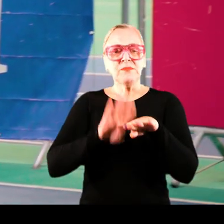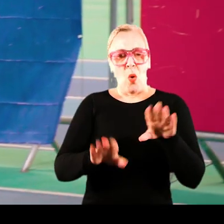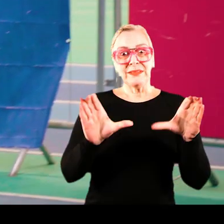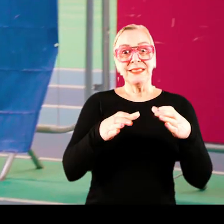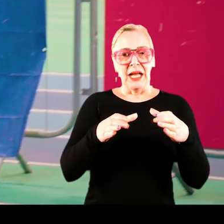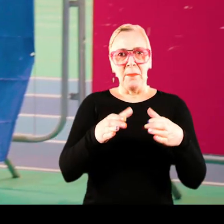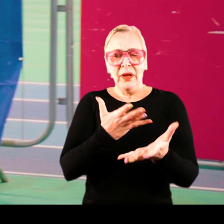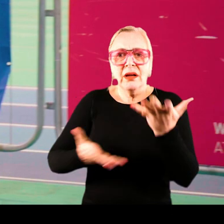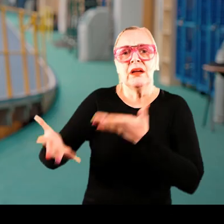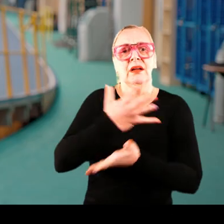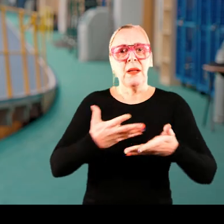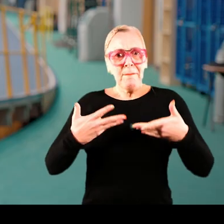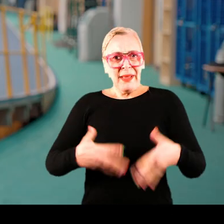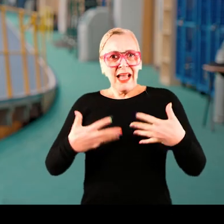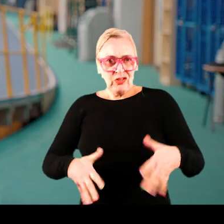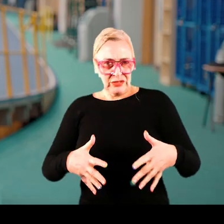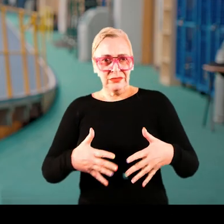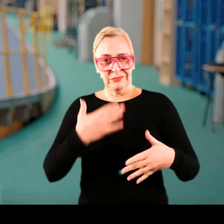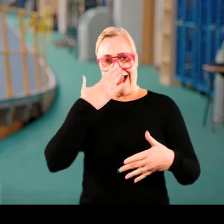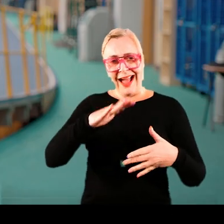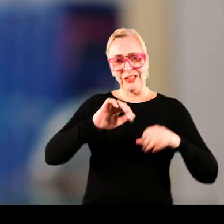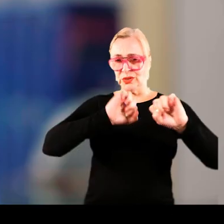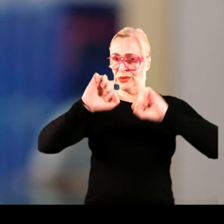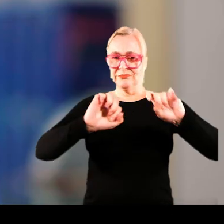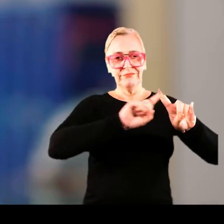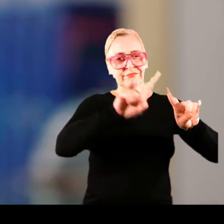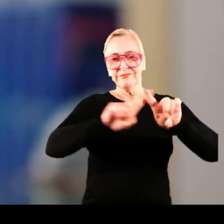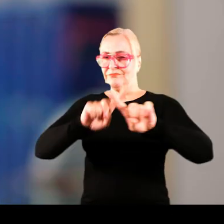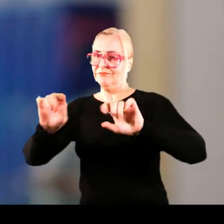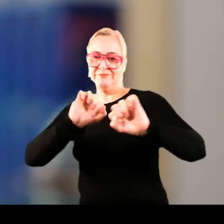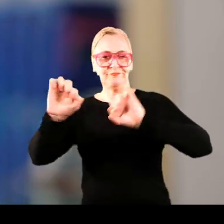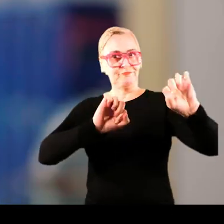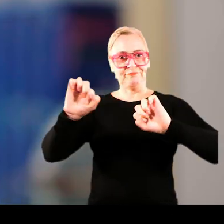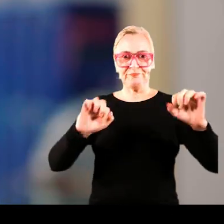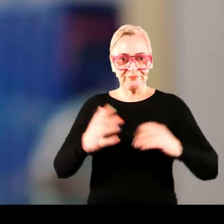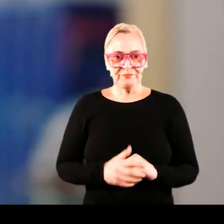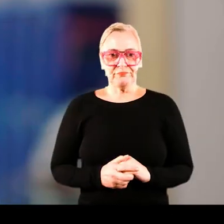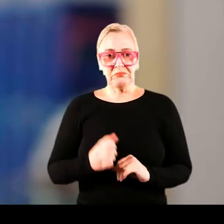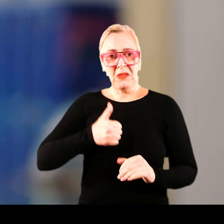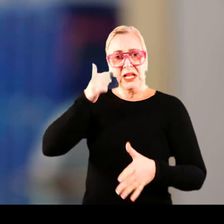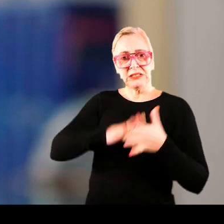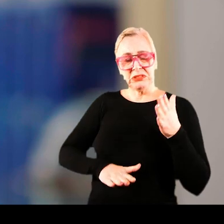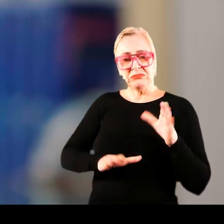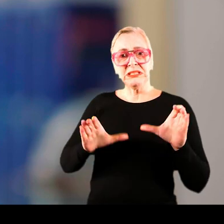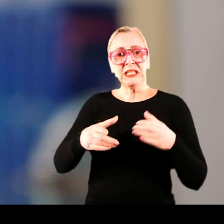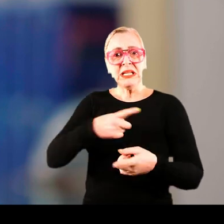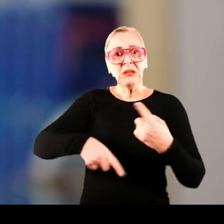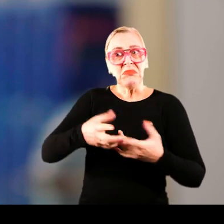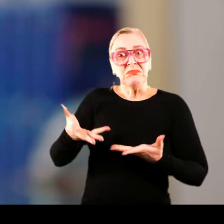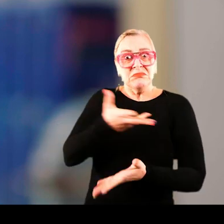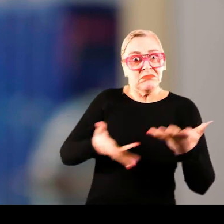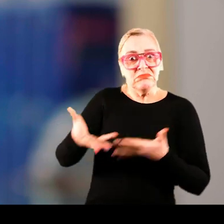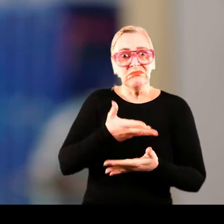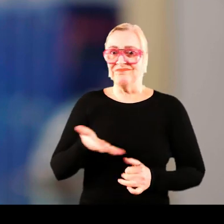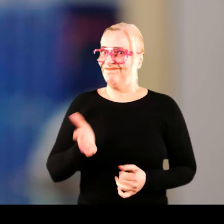The attitudes towards discussing periods in sports team massively vary. In my experience, I would say it's more common